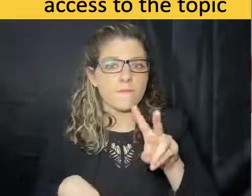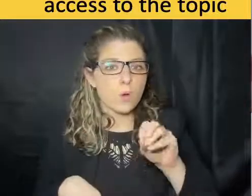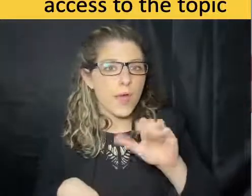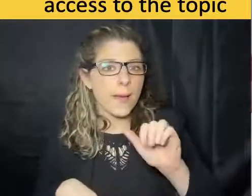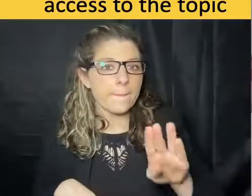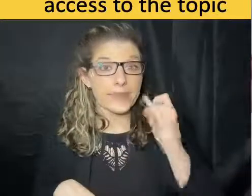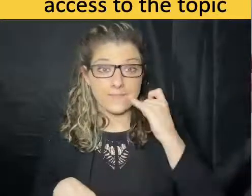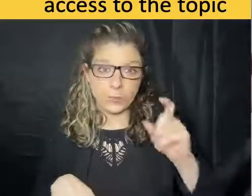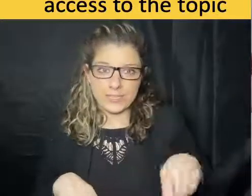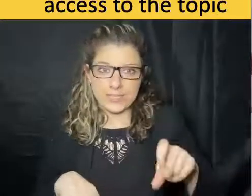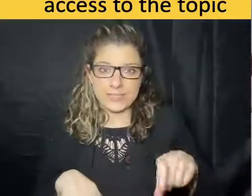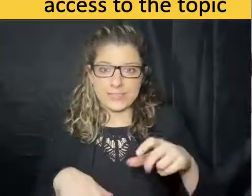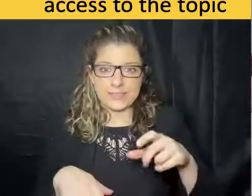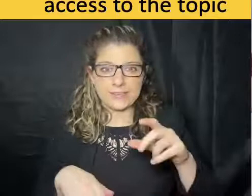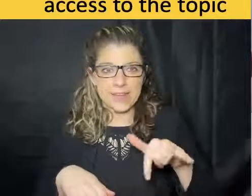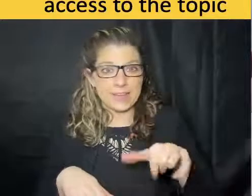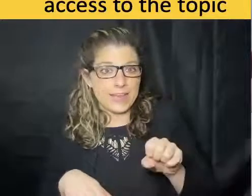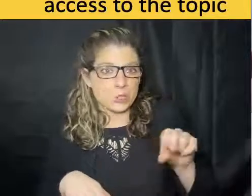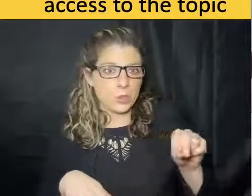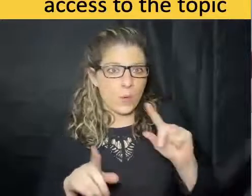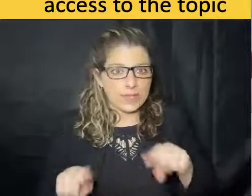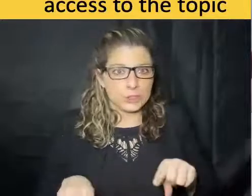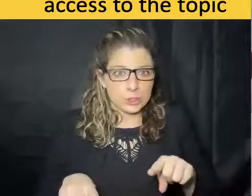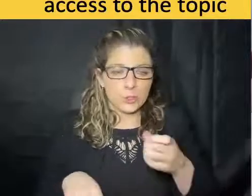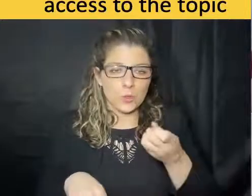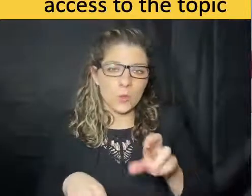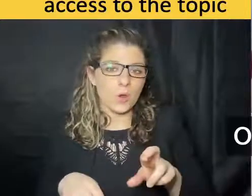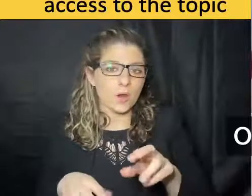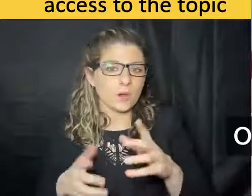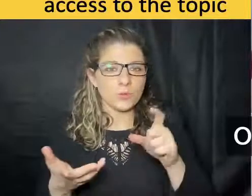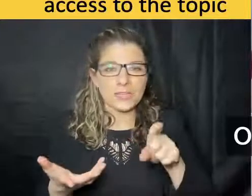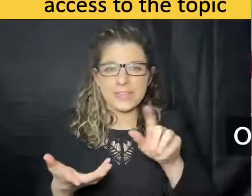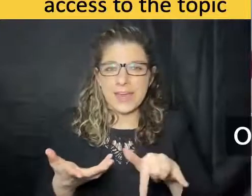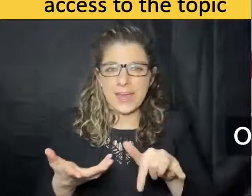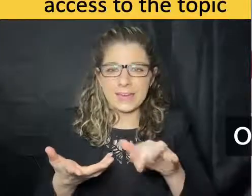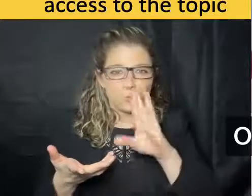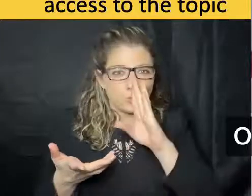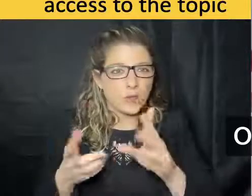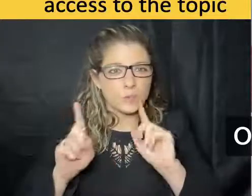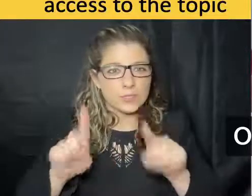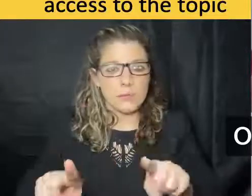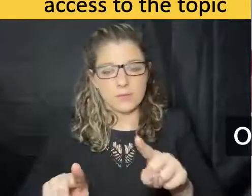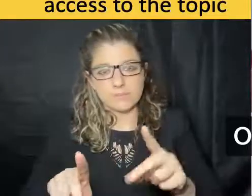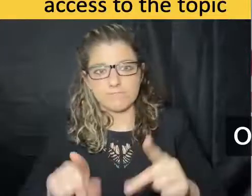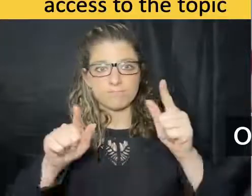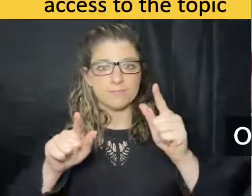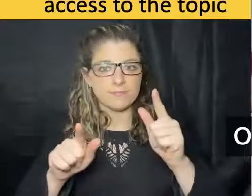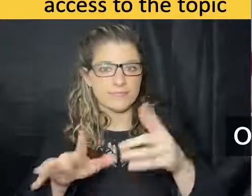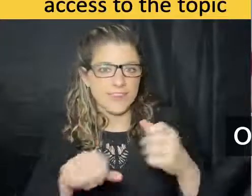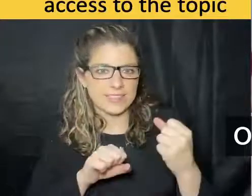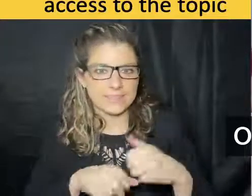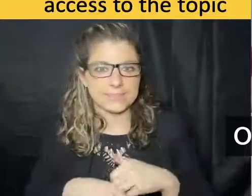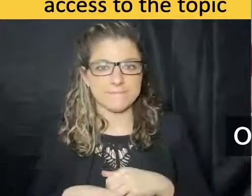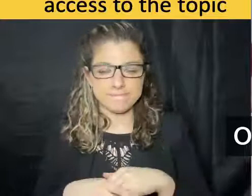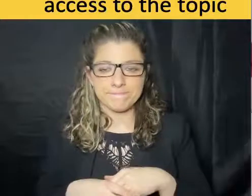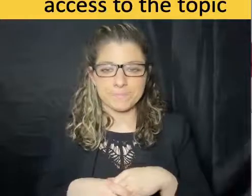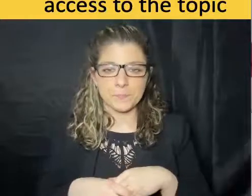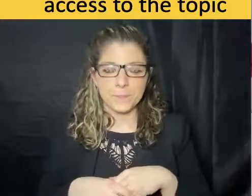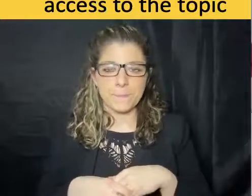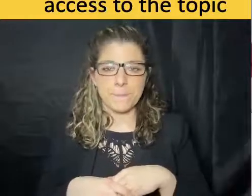of this vocabulary if you need, that yes or no answer, or you need that direct response in a moment really